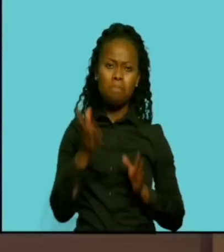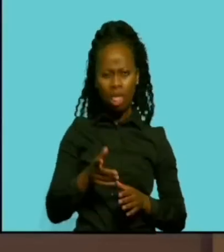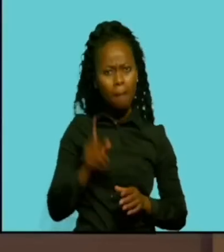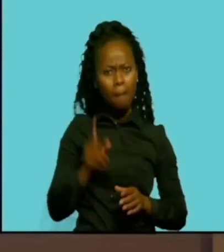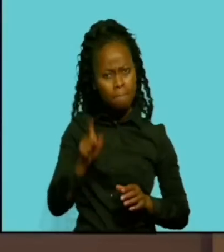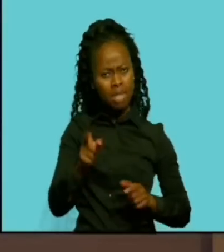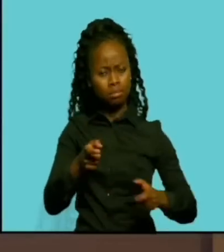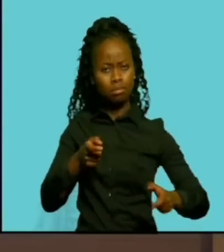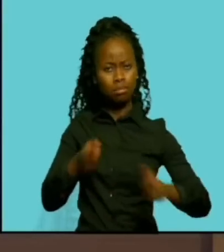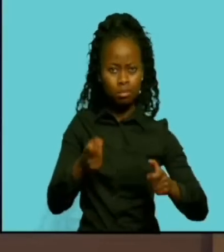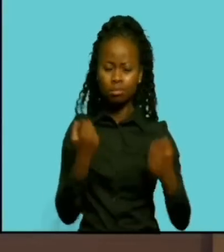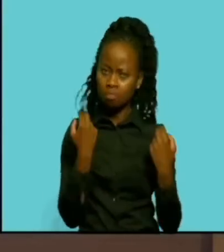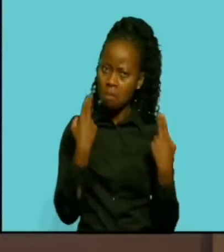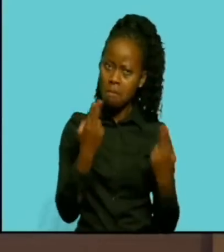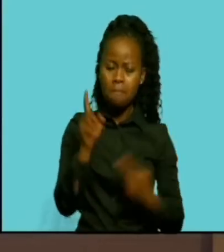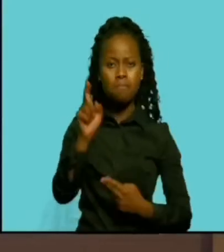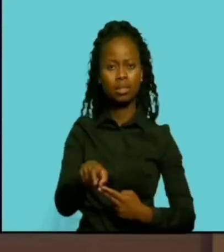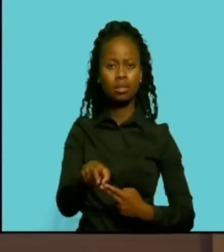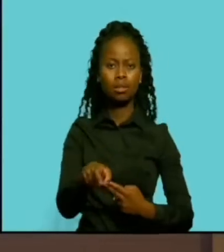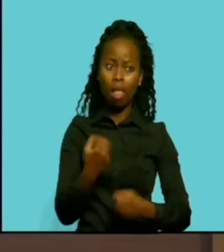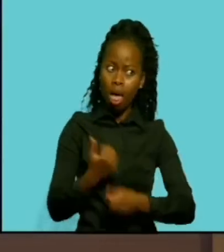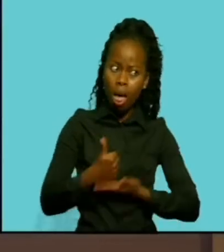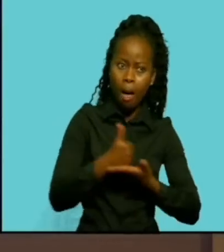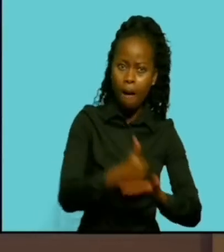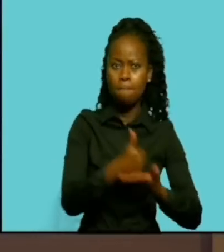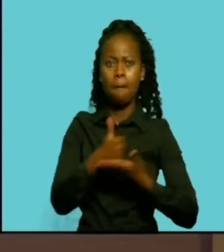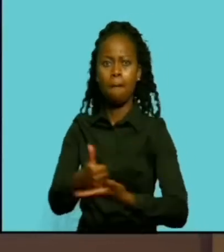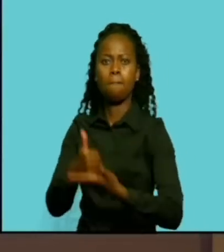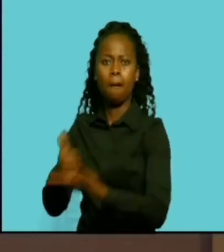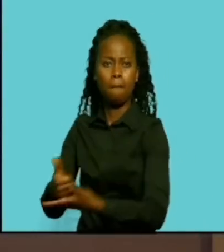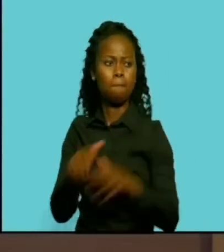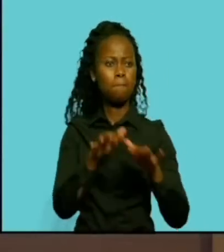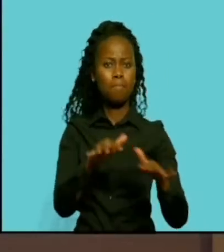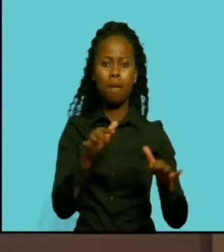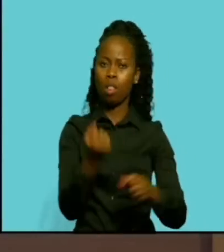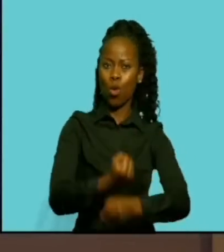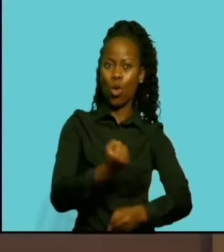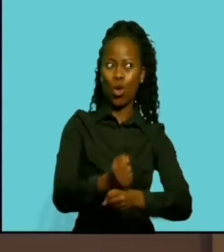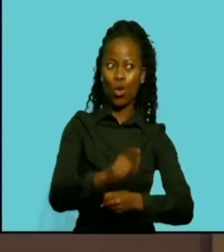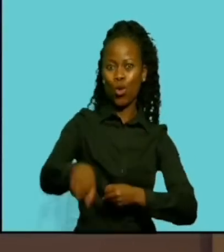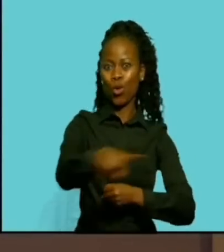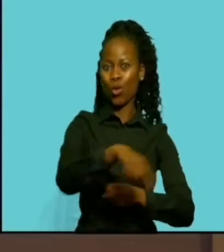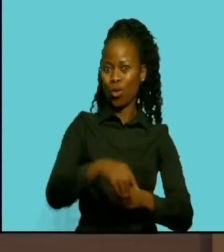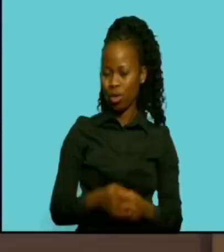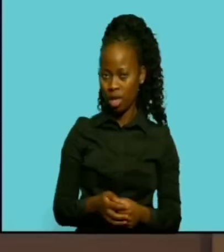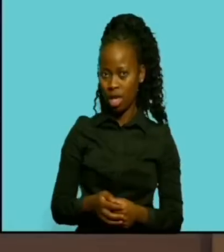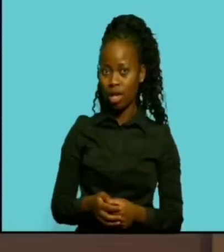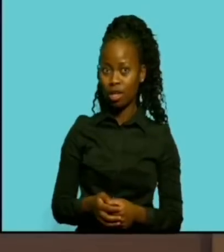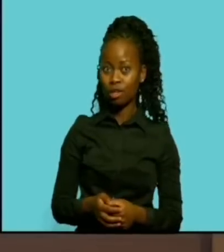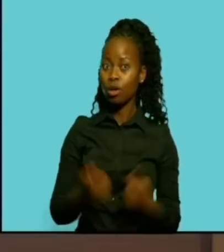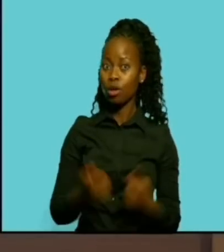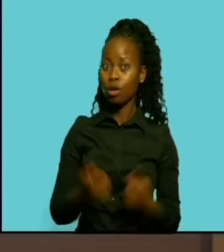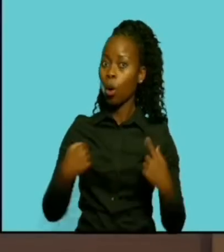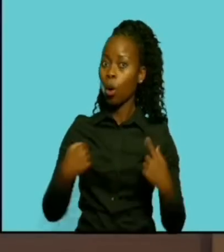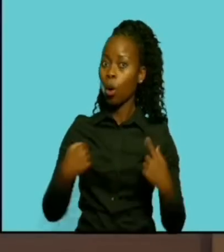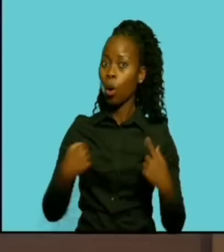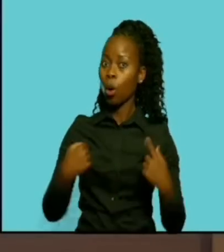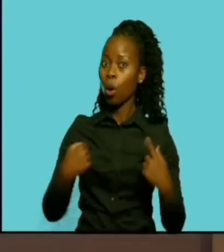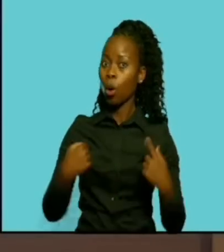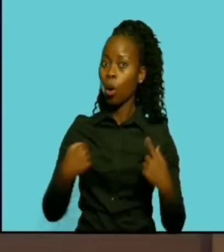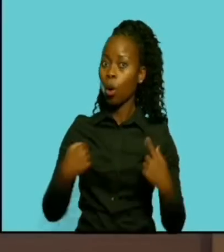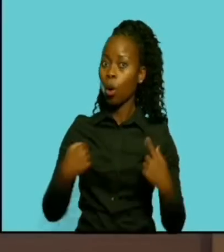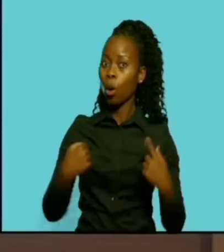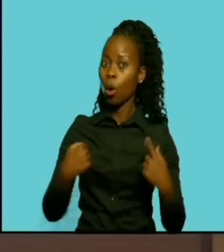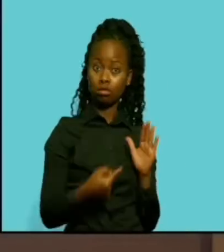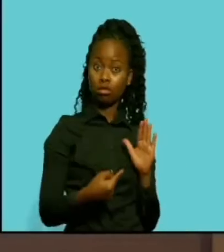inflation. So, the policy stance that we have taken, we believe, is appropriate for the state of the